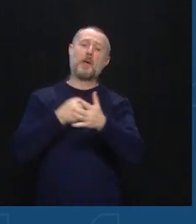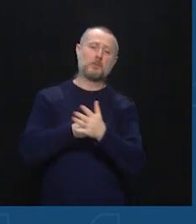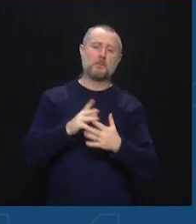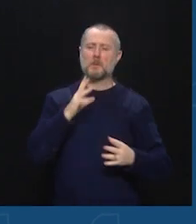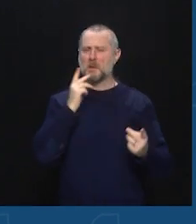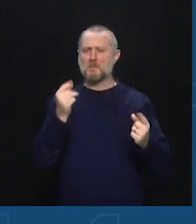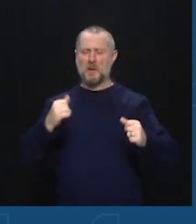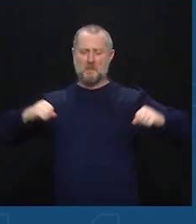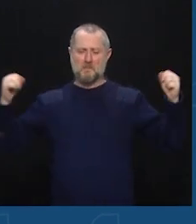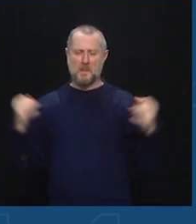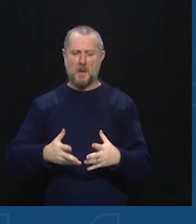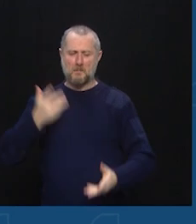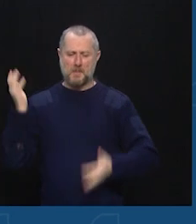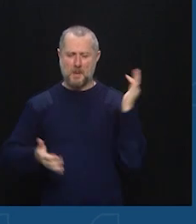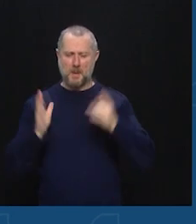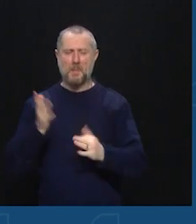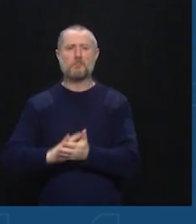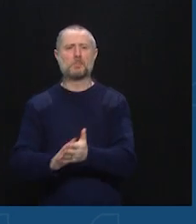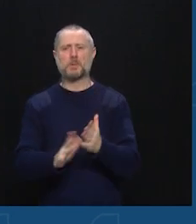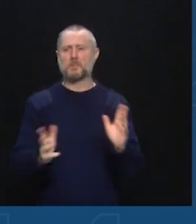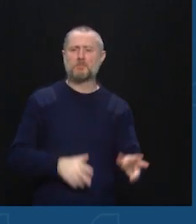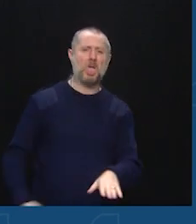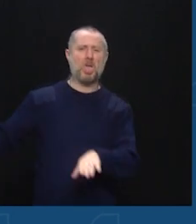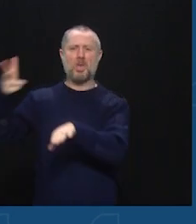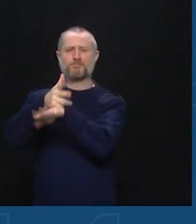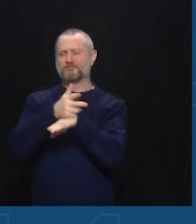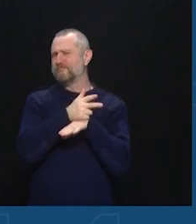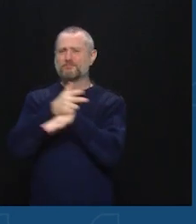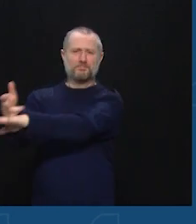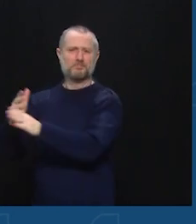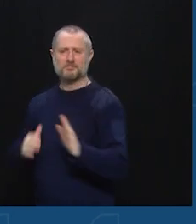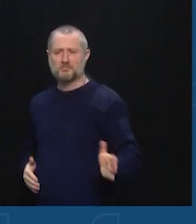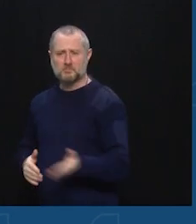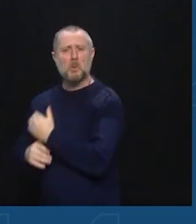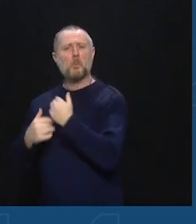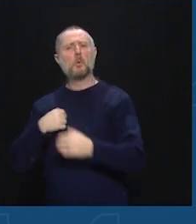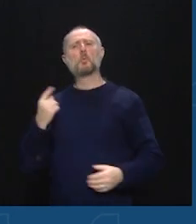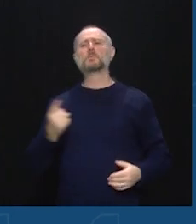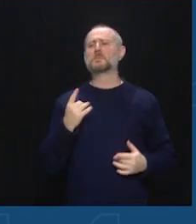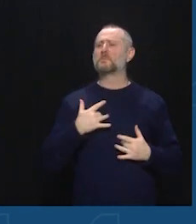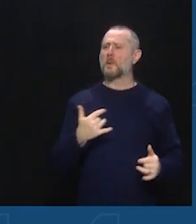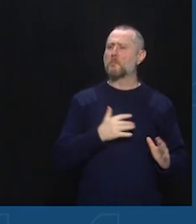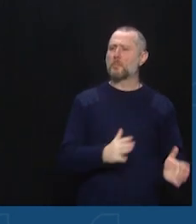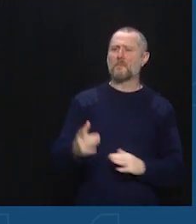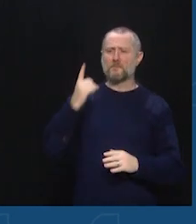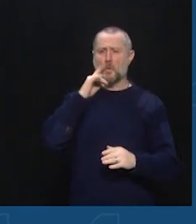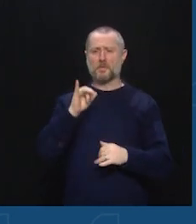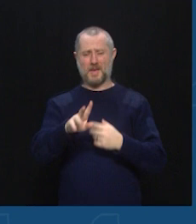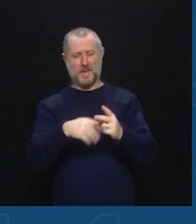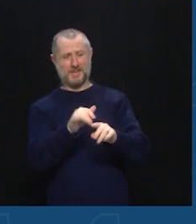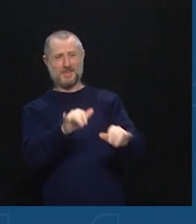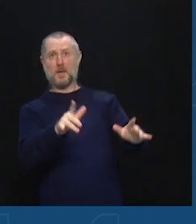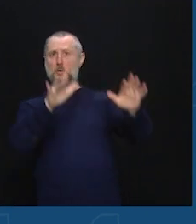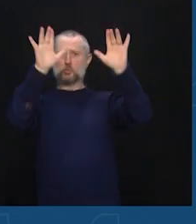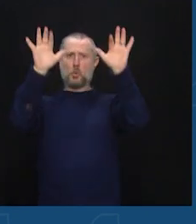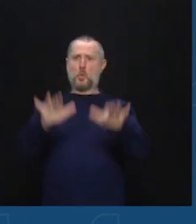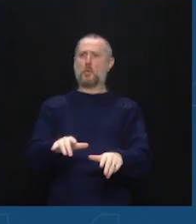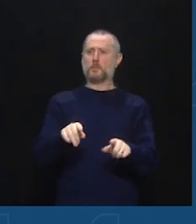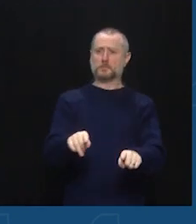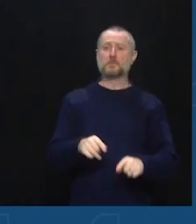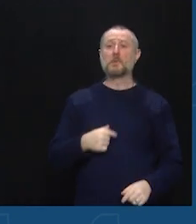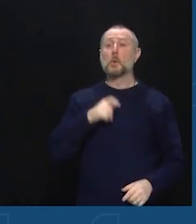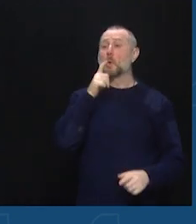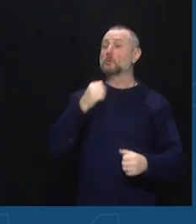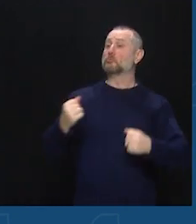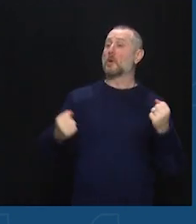quickly. DOT, we prepare for storms like this all year round. Our plow operators, again, working around the clock to make